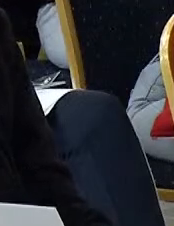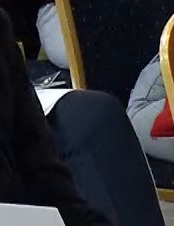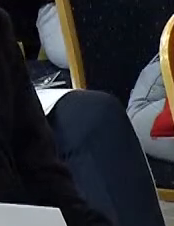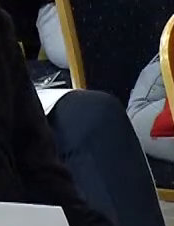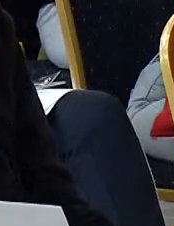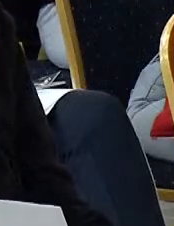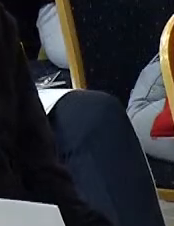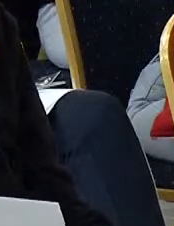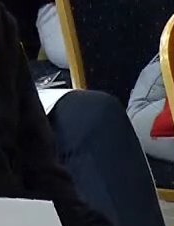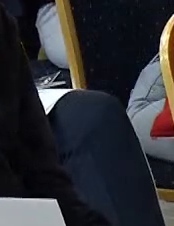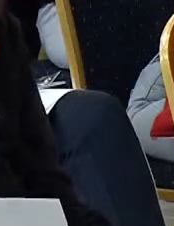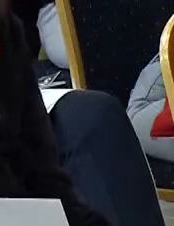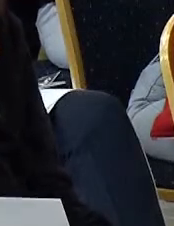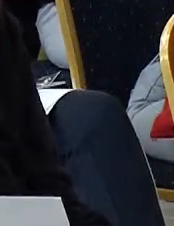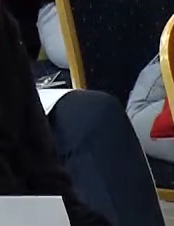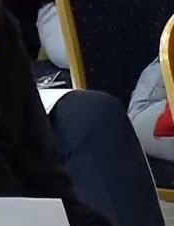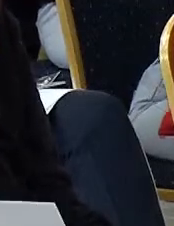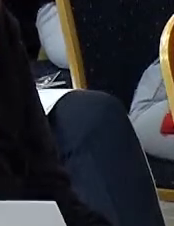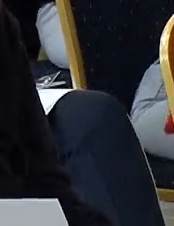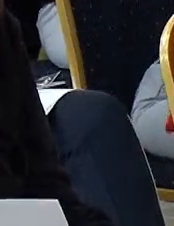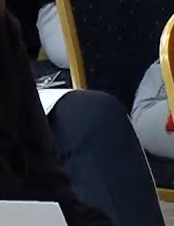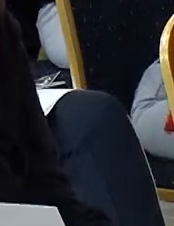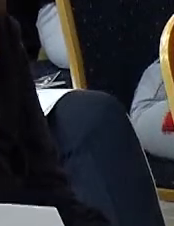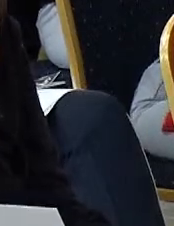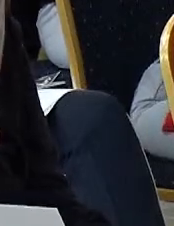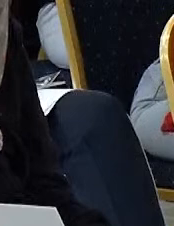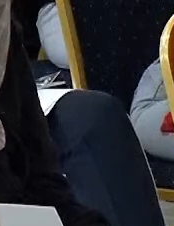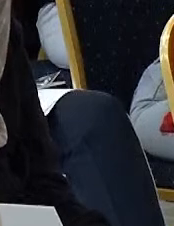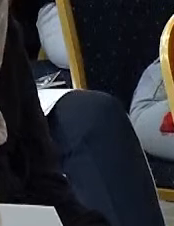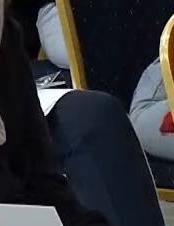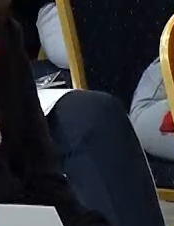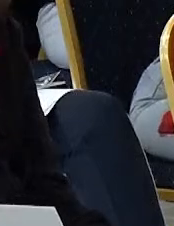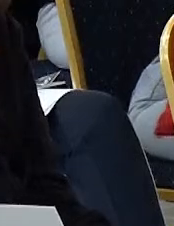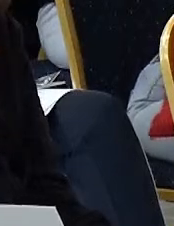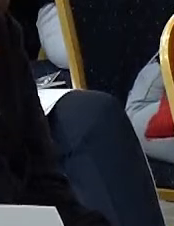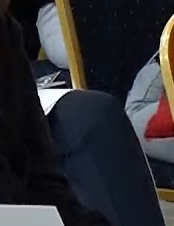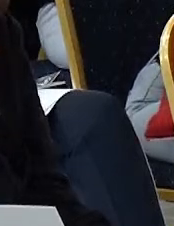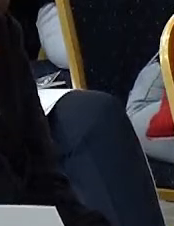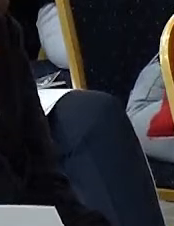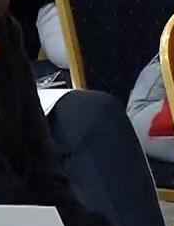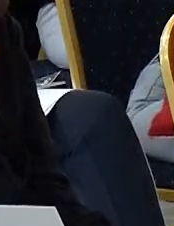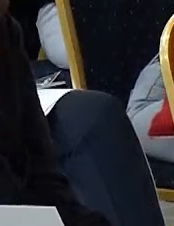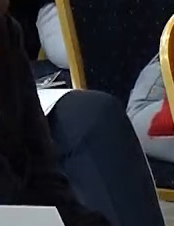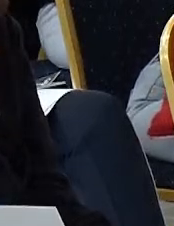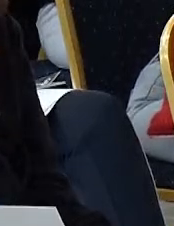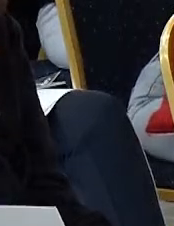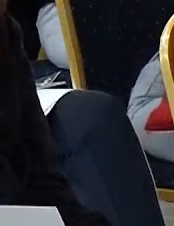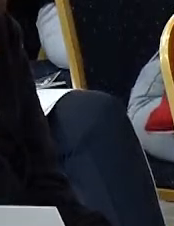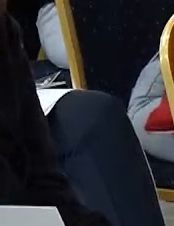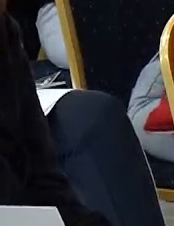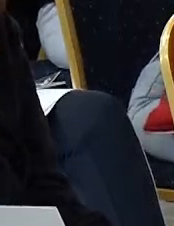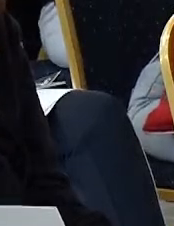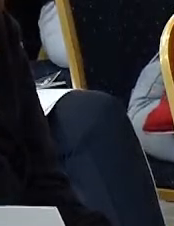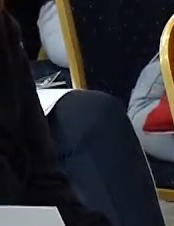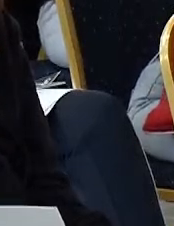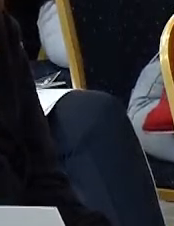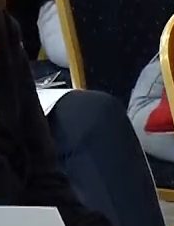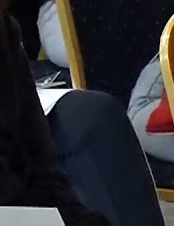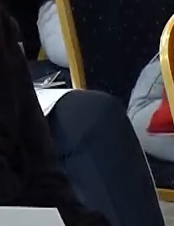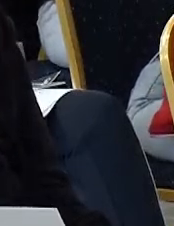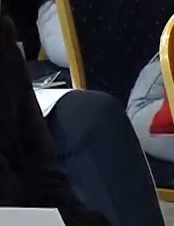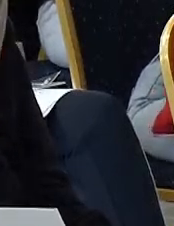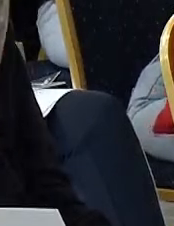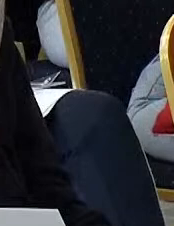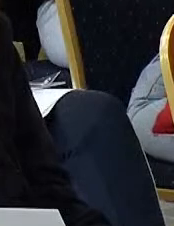gate di berekang ga ke tlhaloganye at all. Our government creates entities which I do not